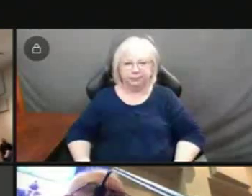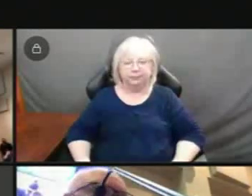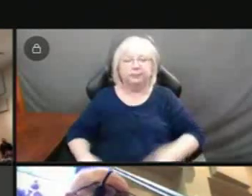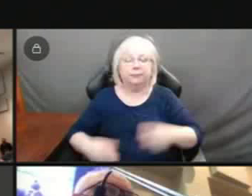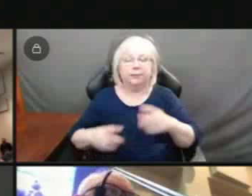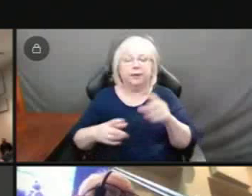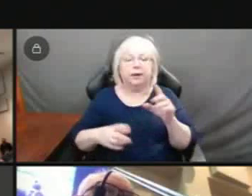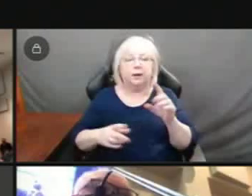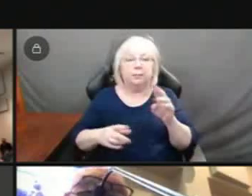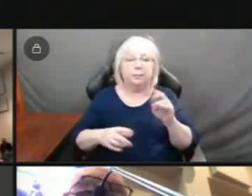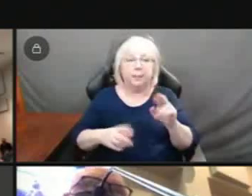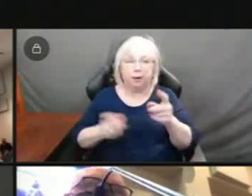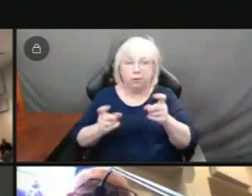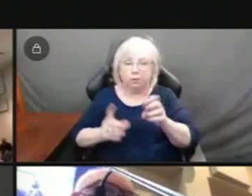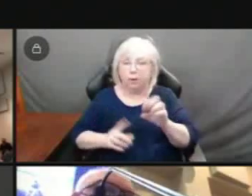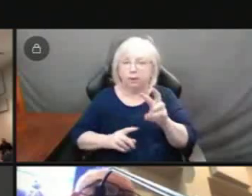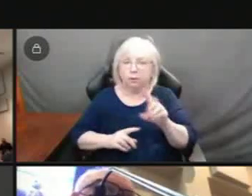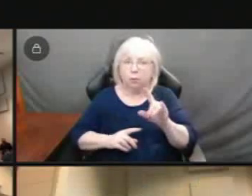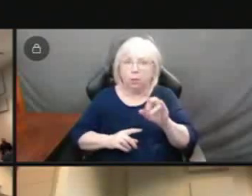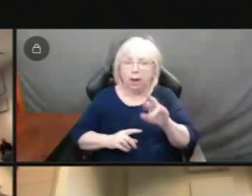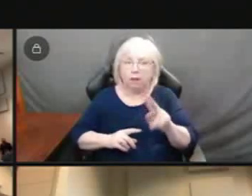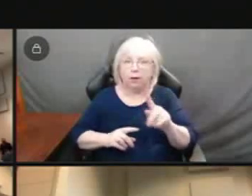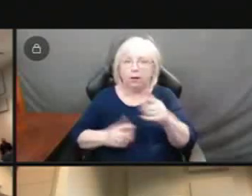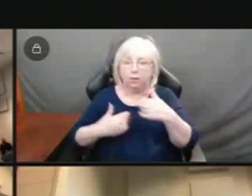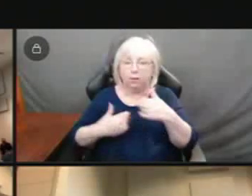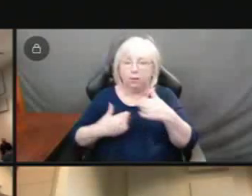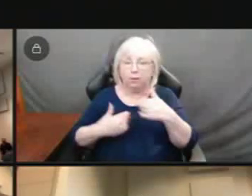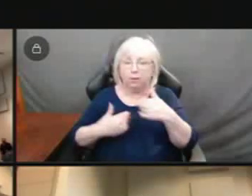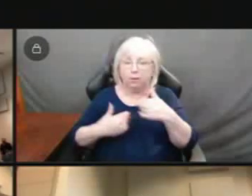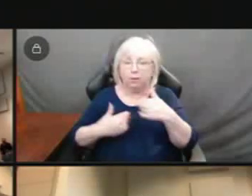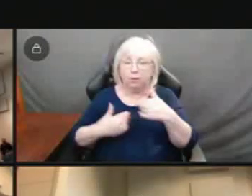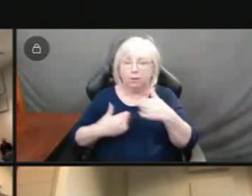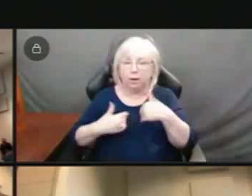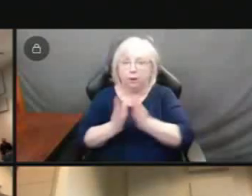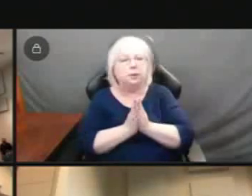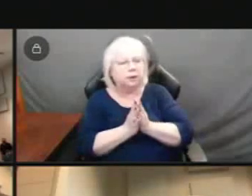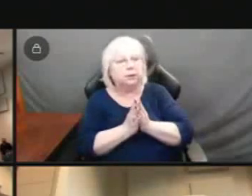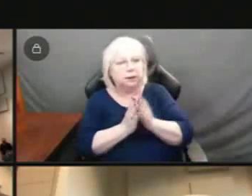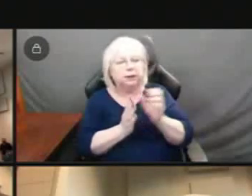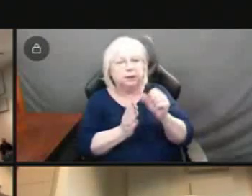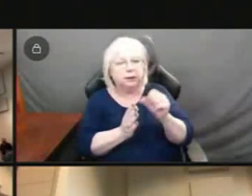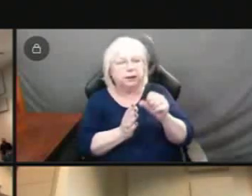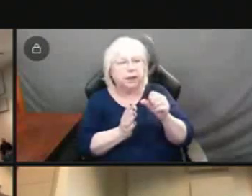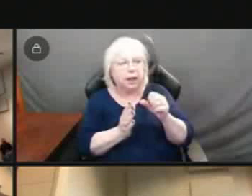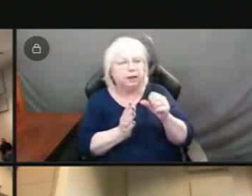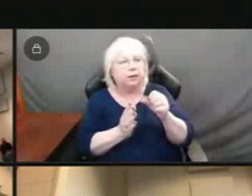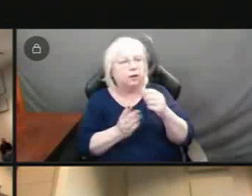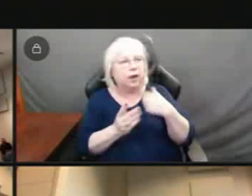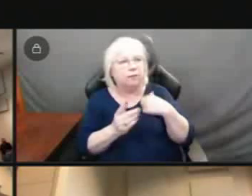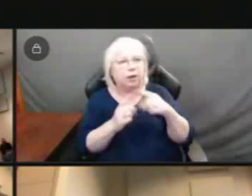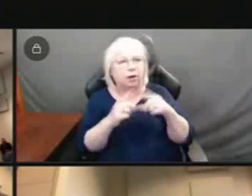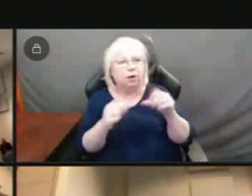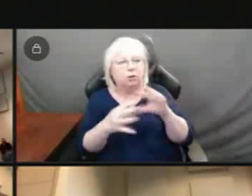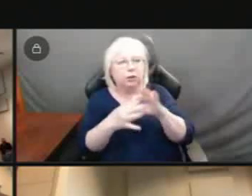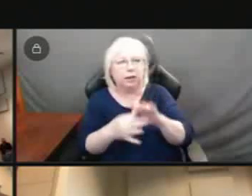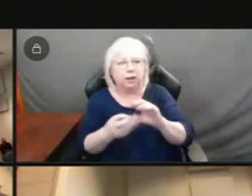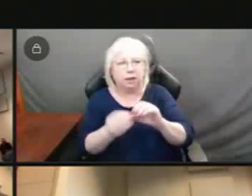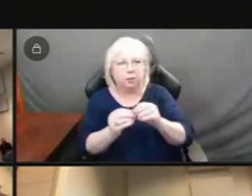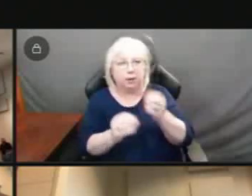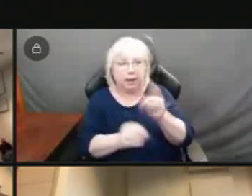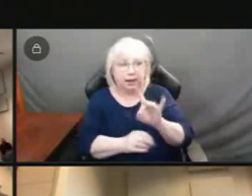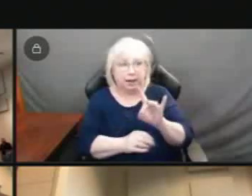Director Wyrick, you have a request? Yes, Mayor, thank you. Do you have any cards on 18 or